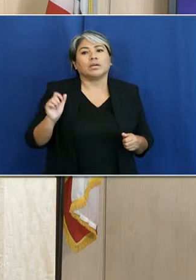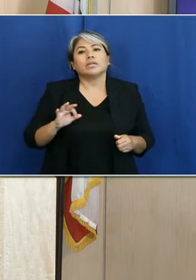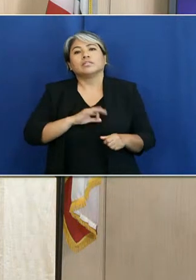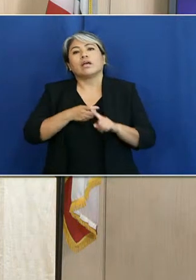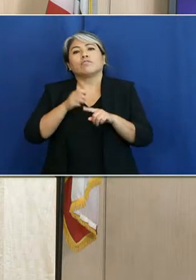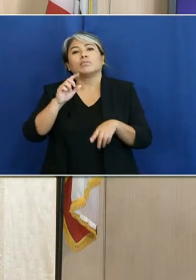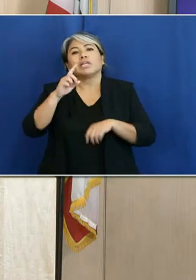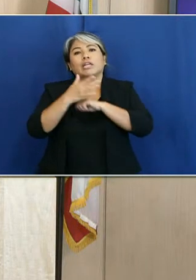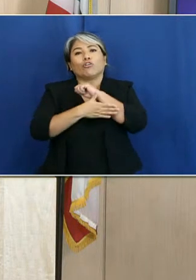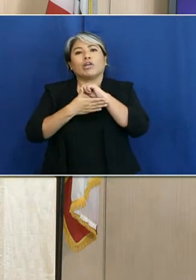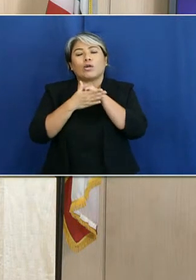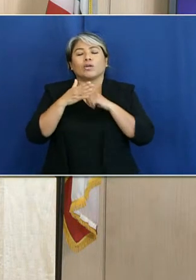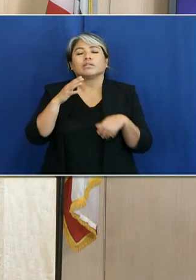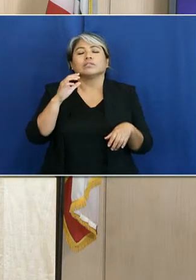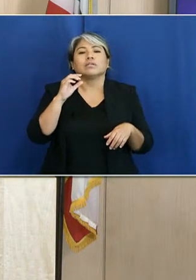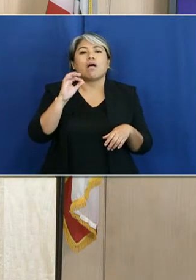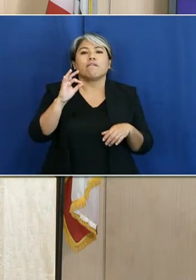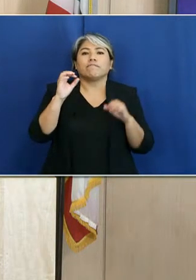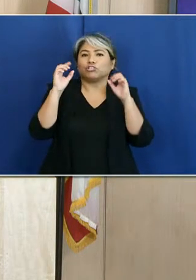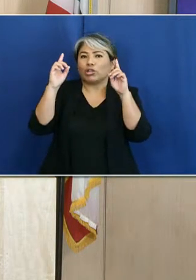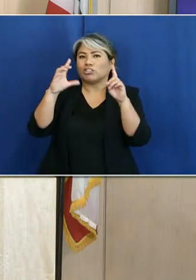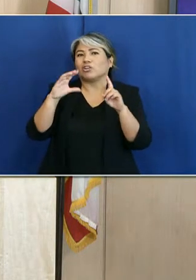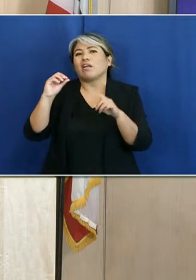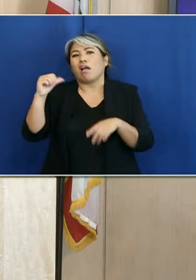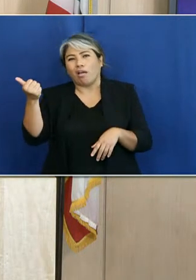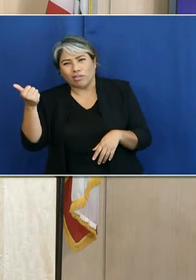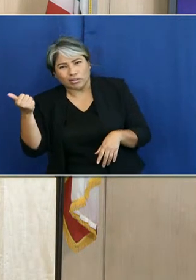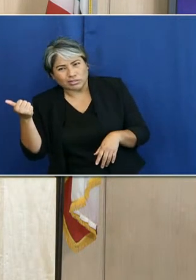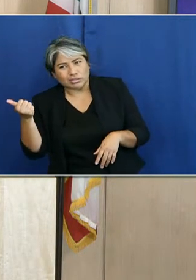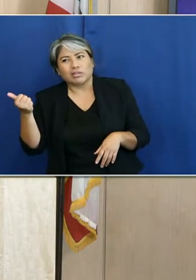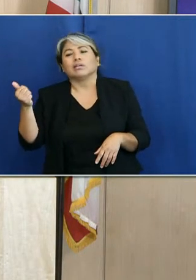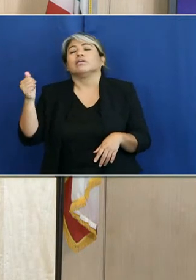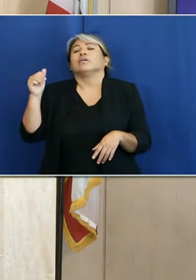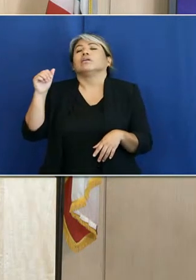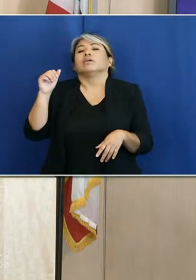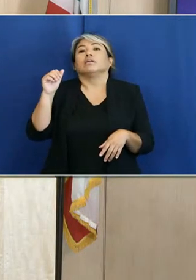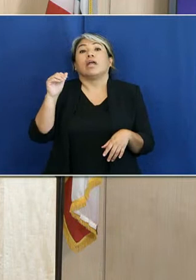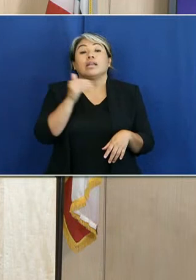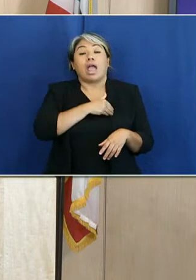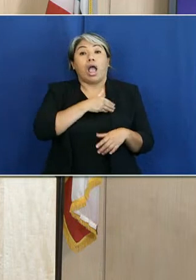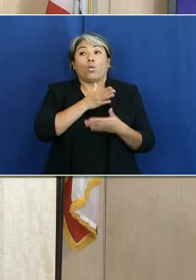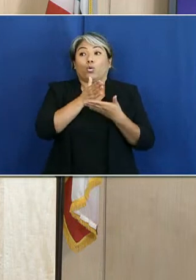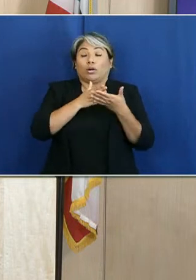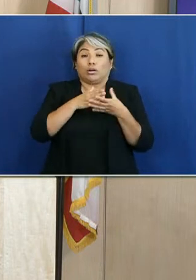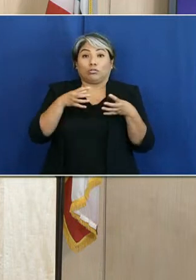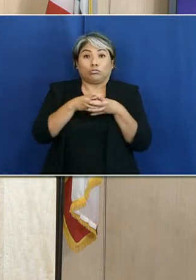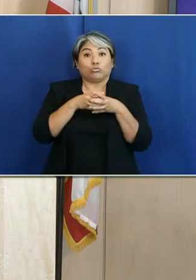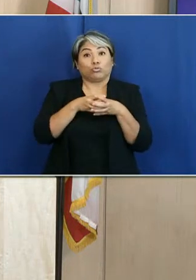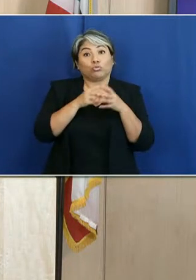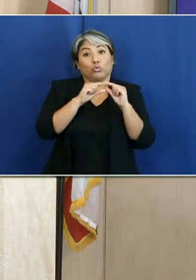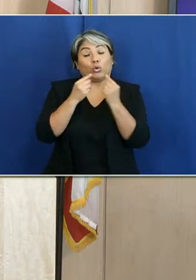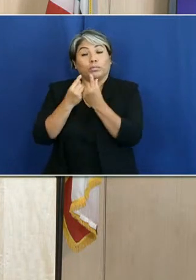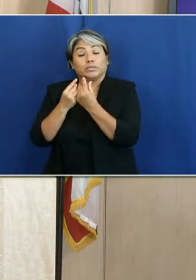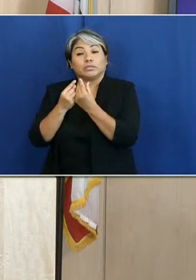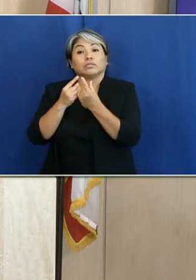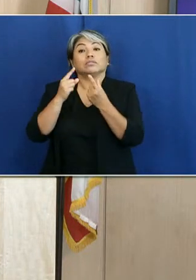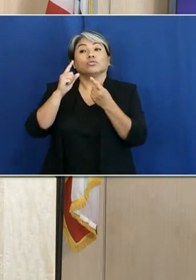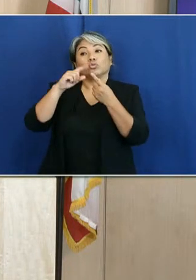staff from the San Diego County Office of Ed and others and our sector groups to